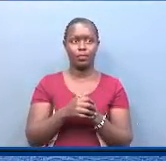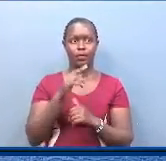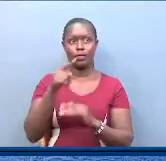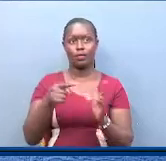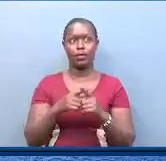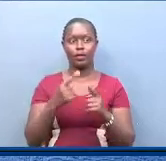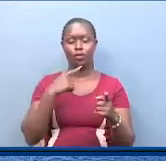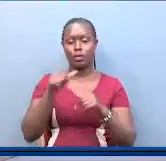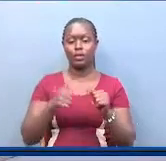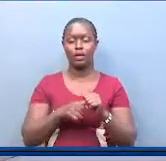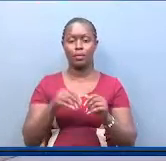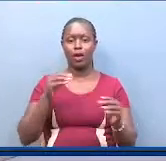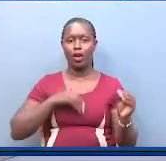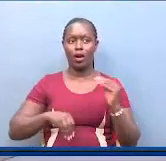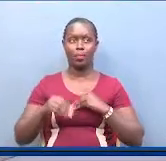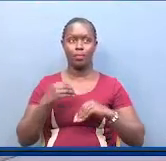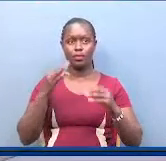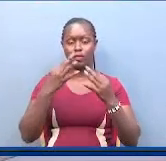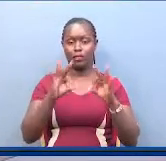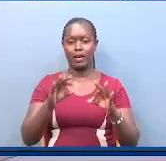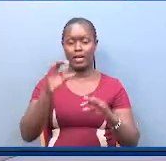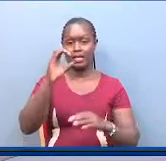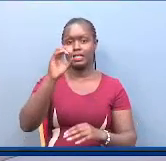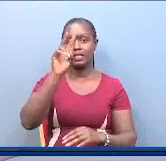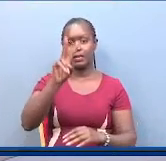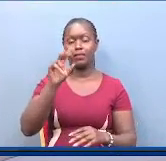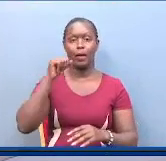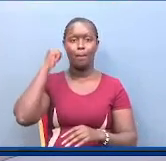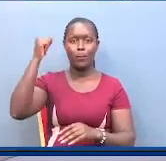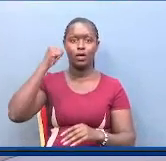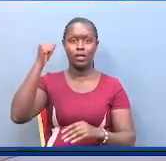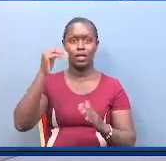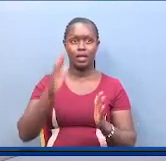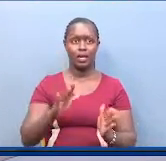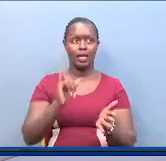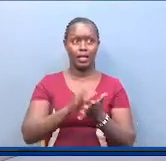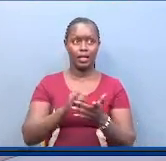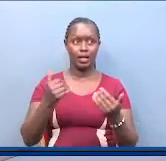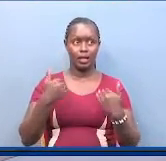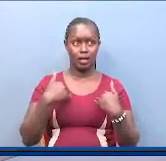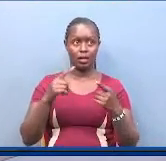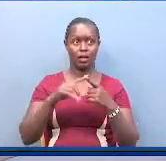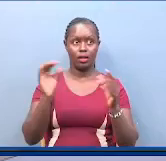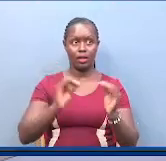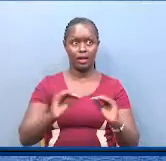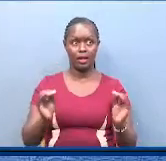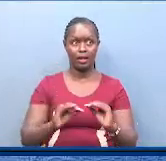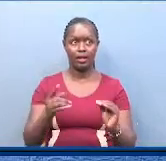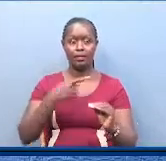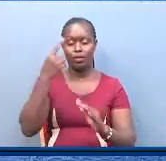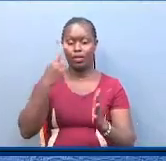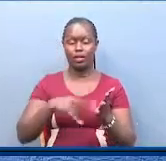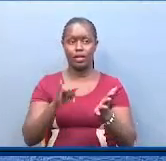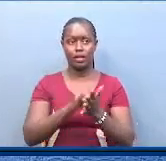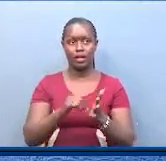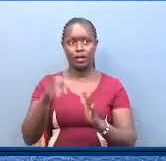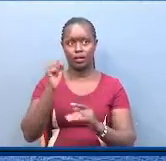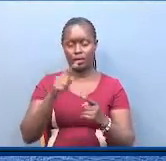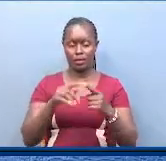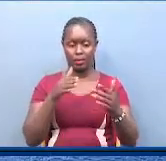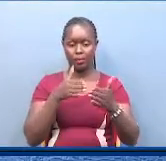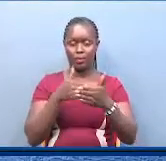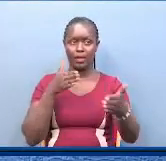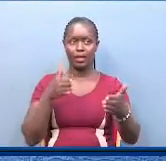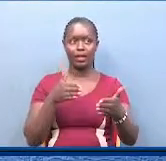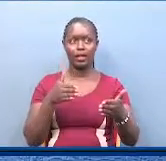a corruption-free CV politically... That's gifted. There is none. I've told you she was